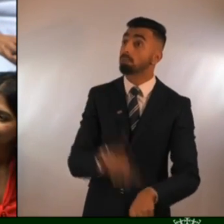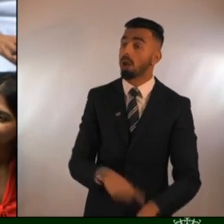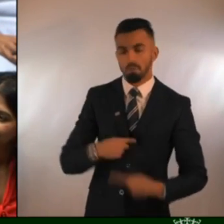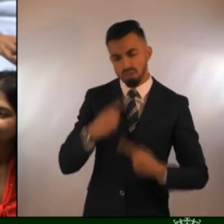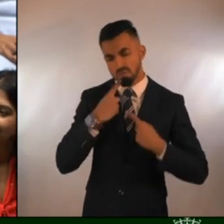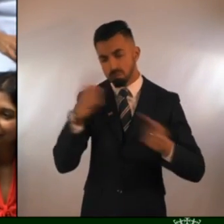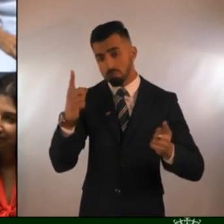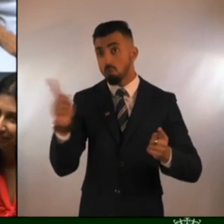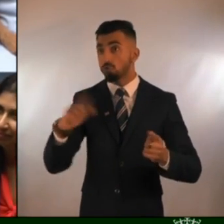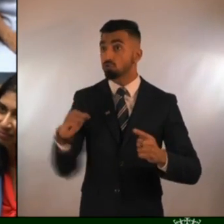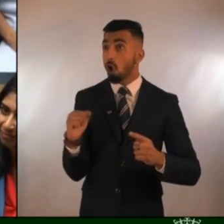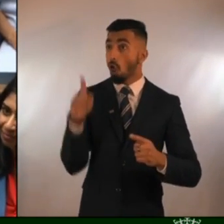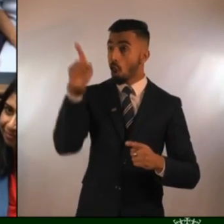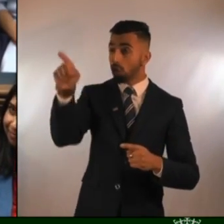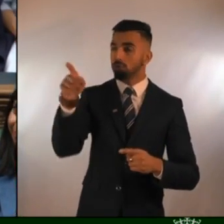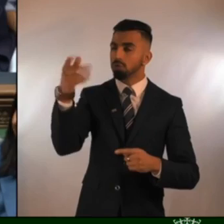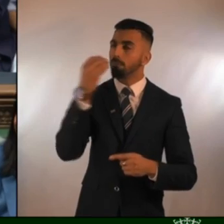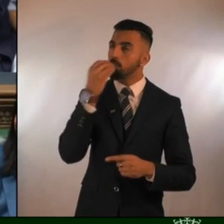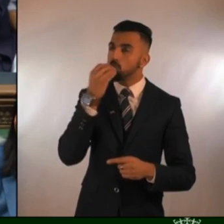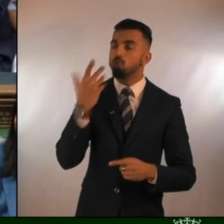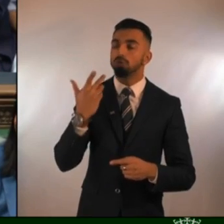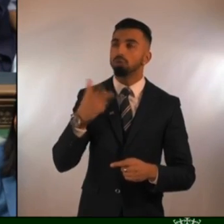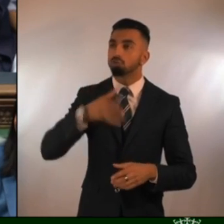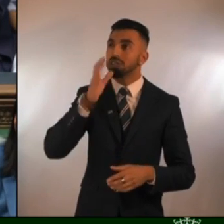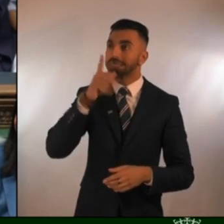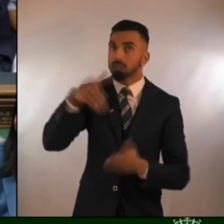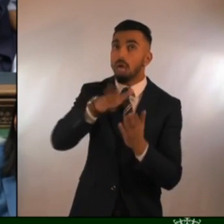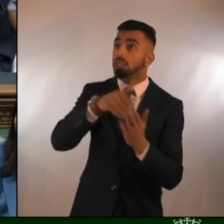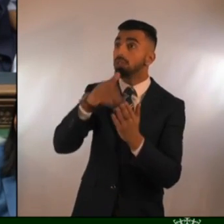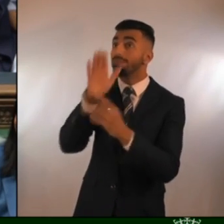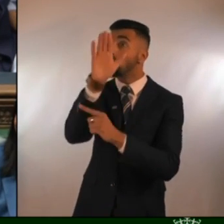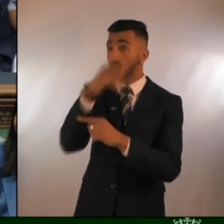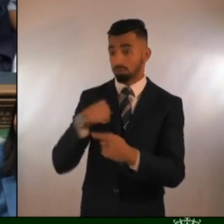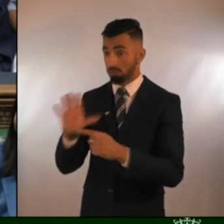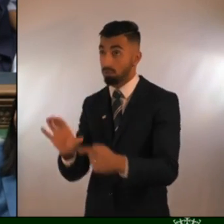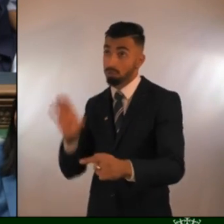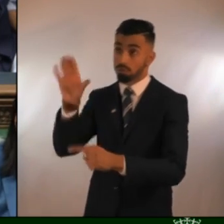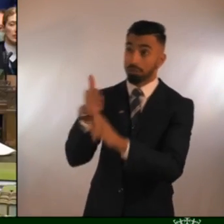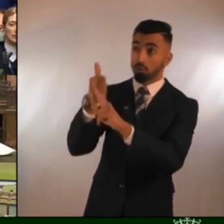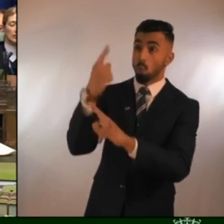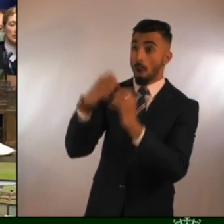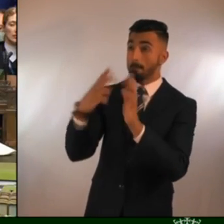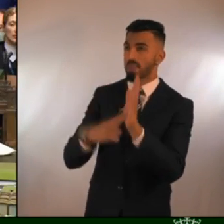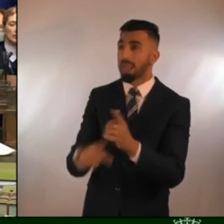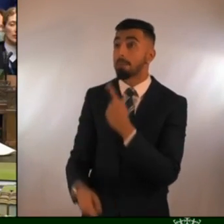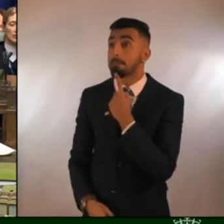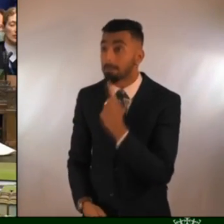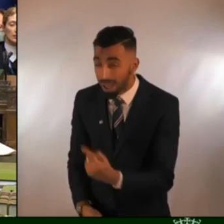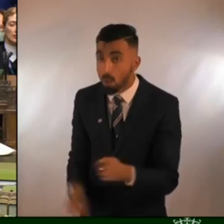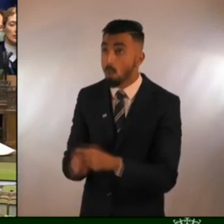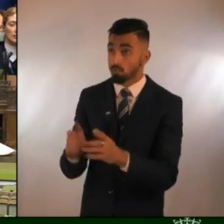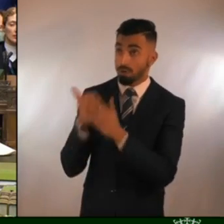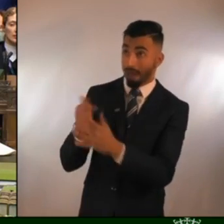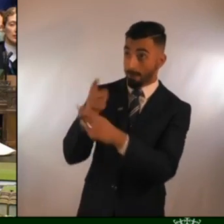drink overseas and £10 million of new R&D funding to help distilleries go green. And to further support the